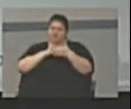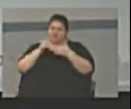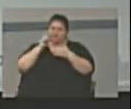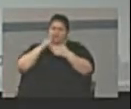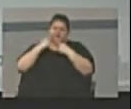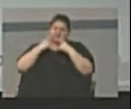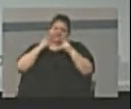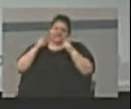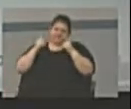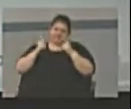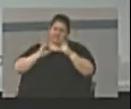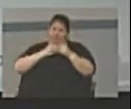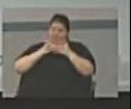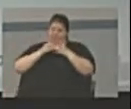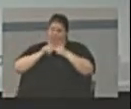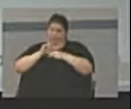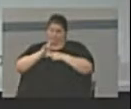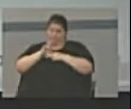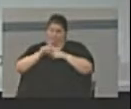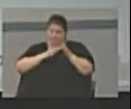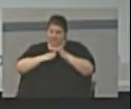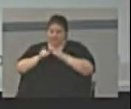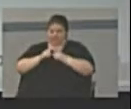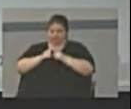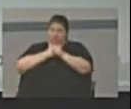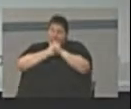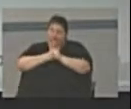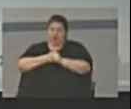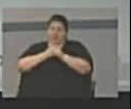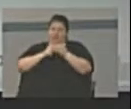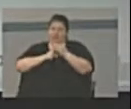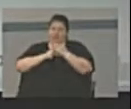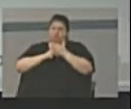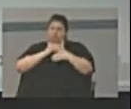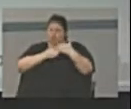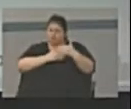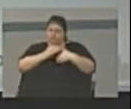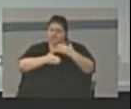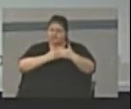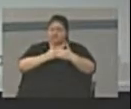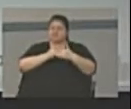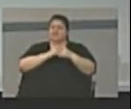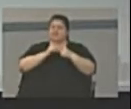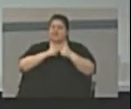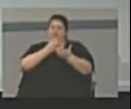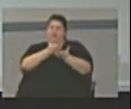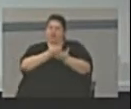use this plan to track progress, and then later on we can verify our performance.